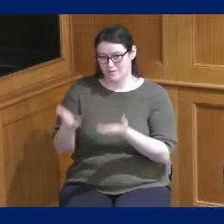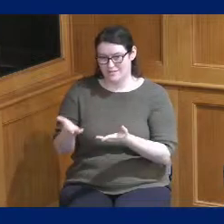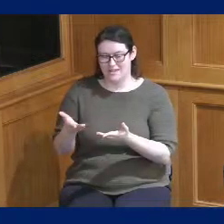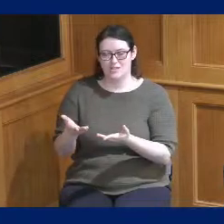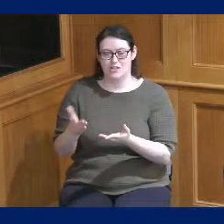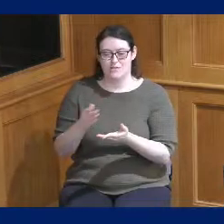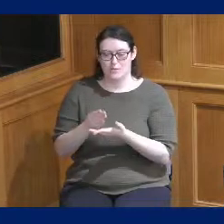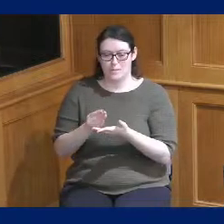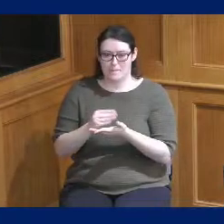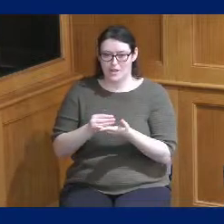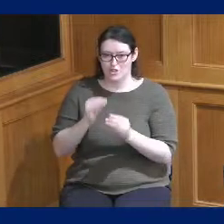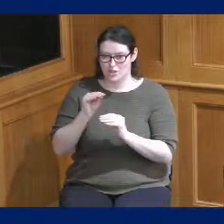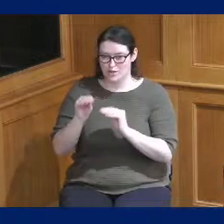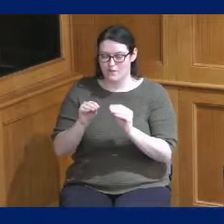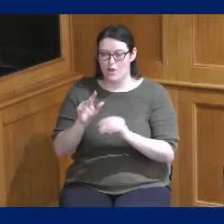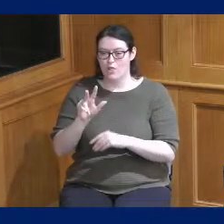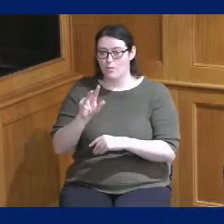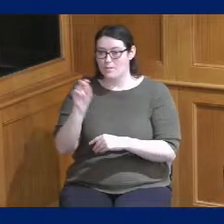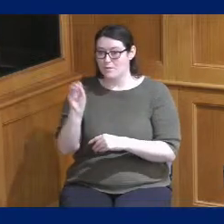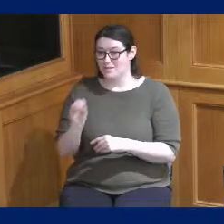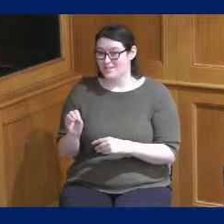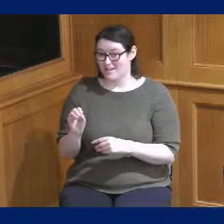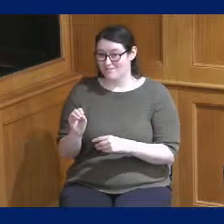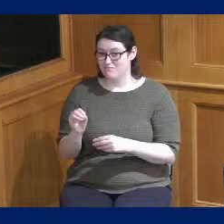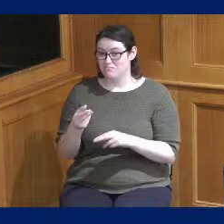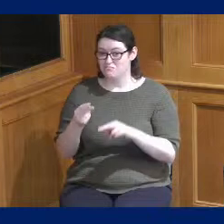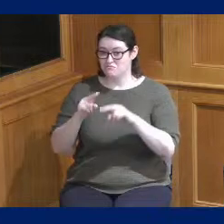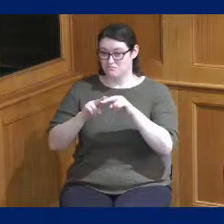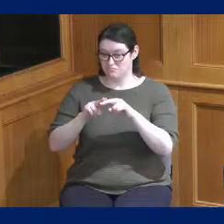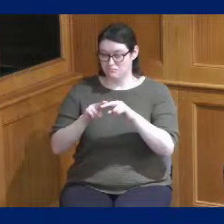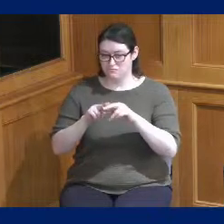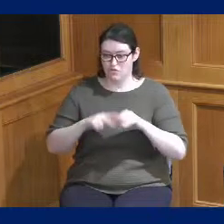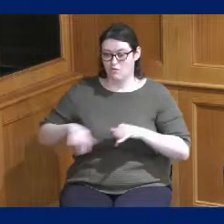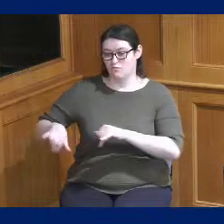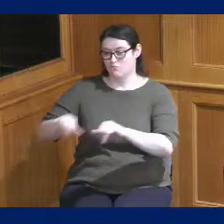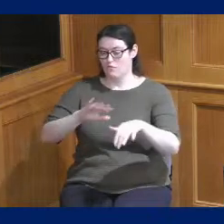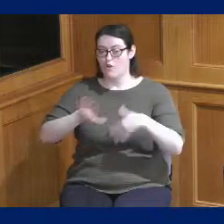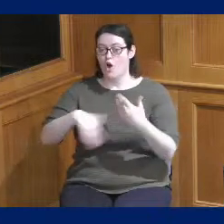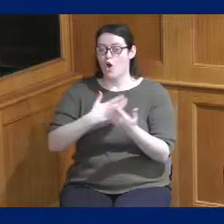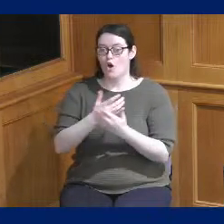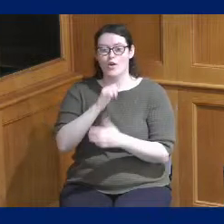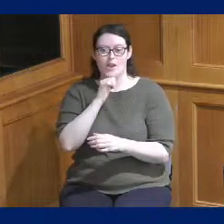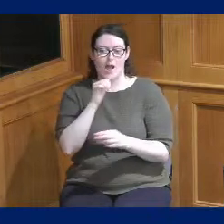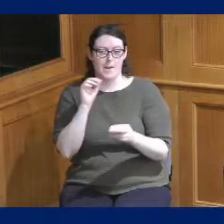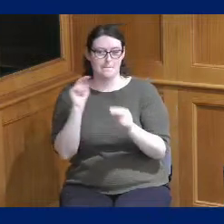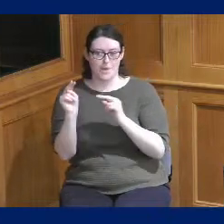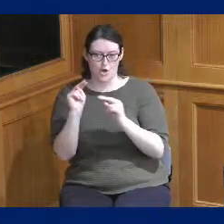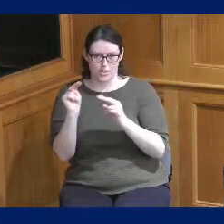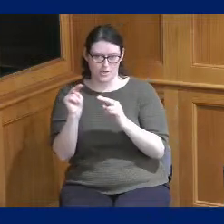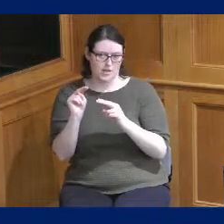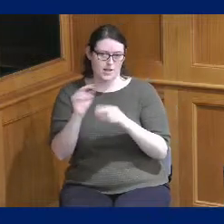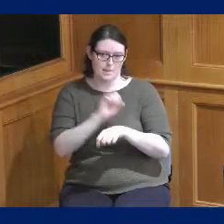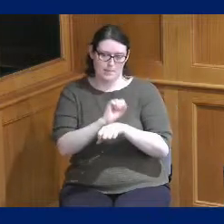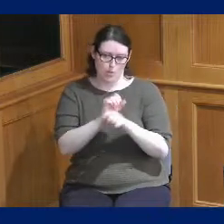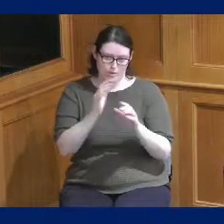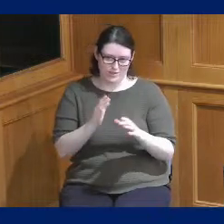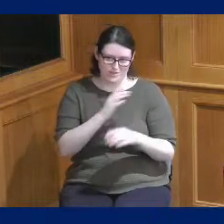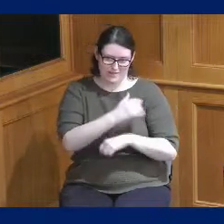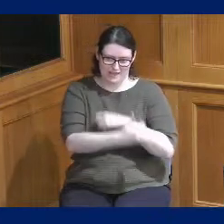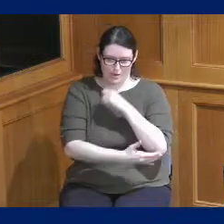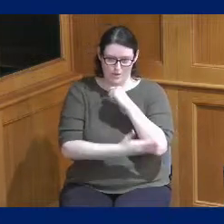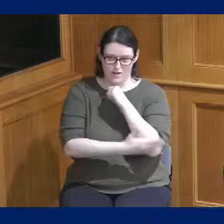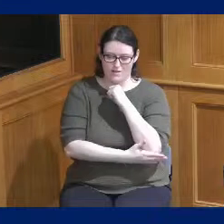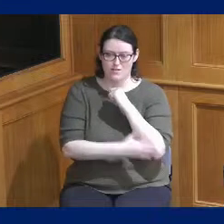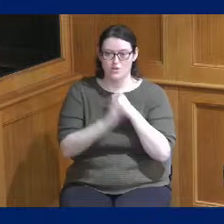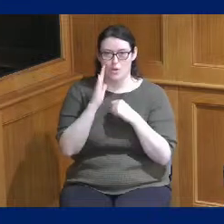budget is for a 3% across the board for non-bargaining employees of the county. That's made up of